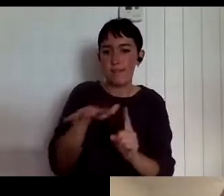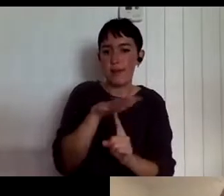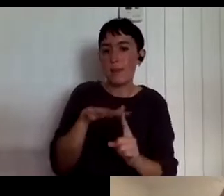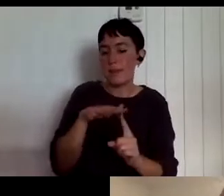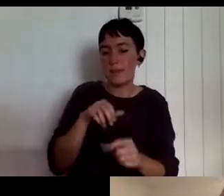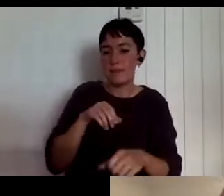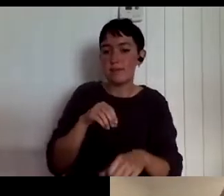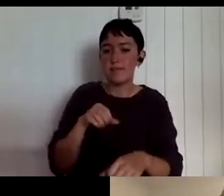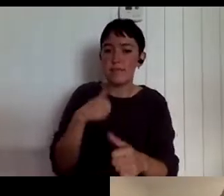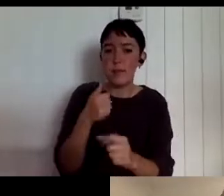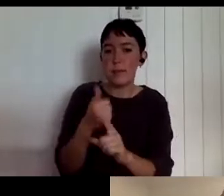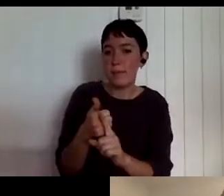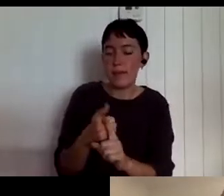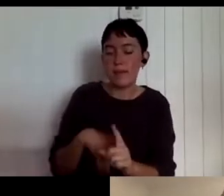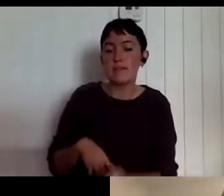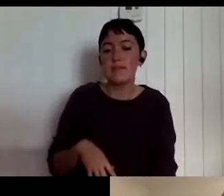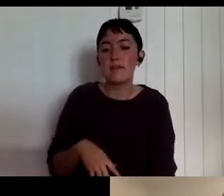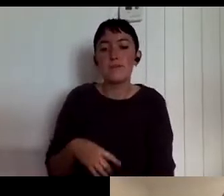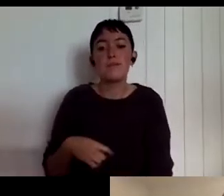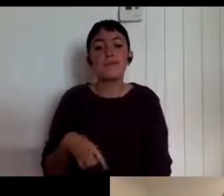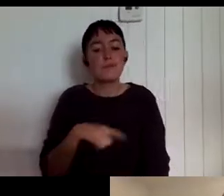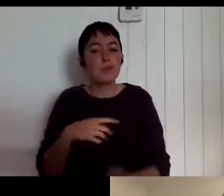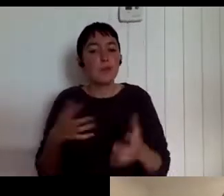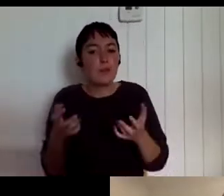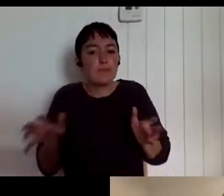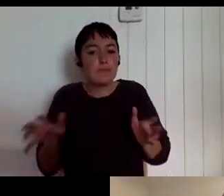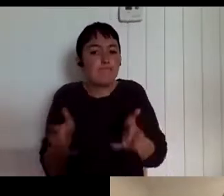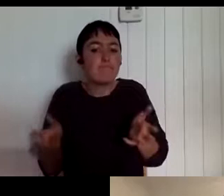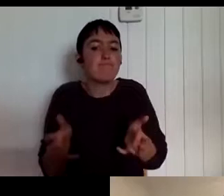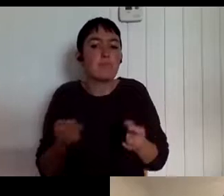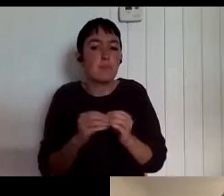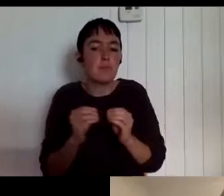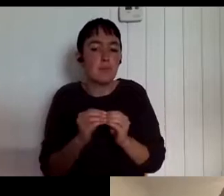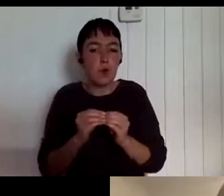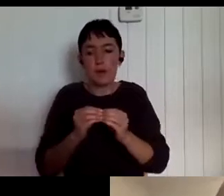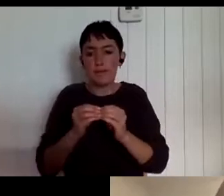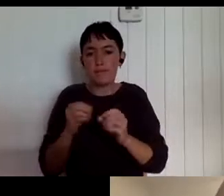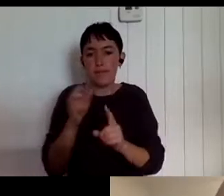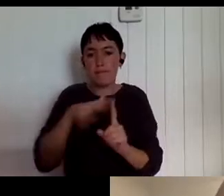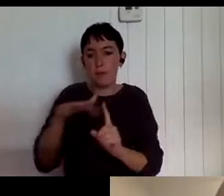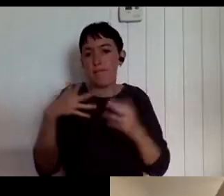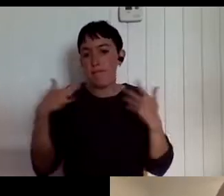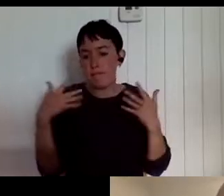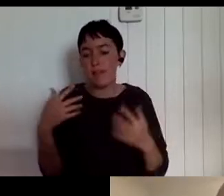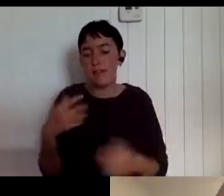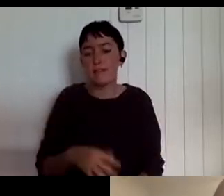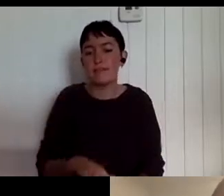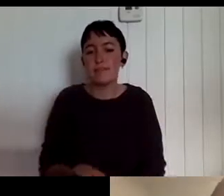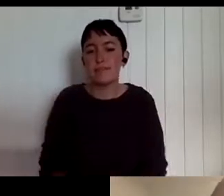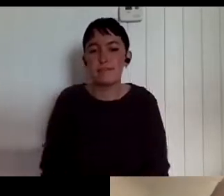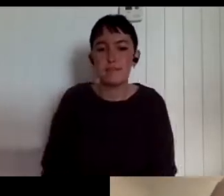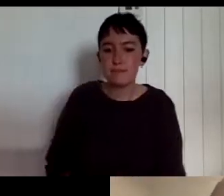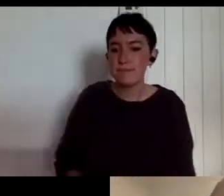we're creating new materials and really pushing the design of better performance. Awesome. Cool. I had no idea iron could work for that. That's awesome. Yeah,